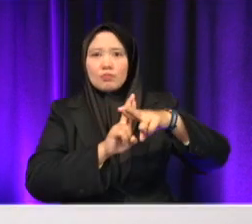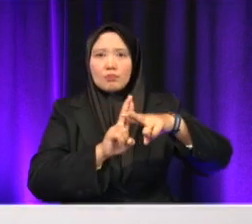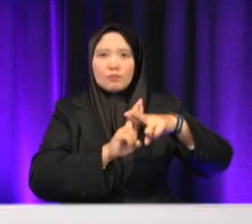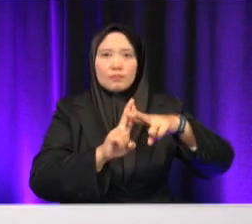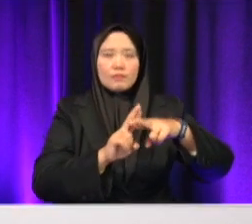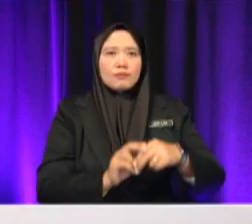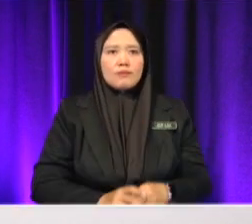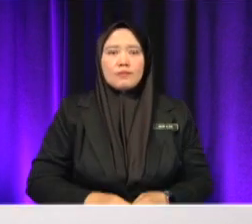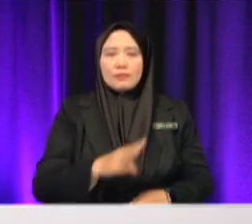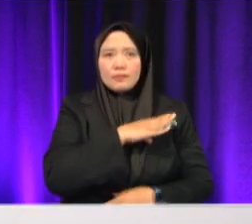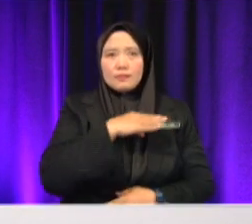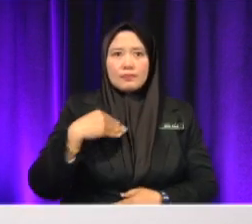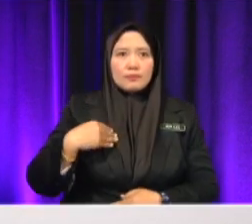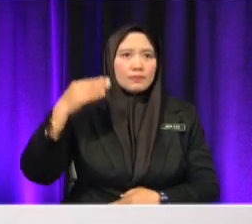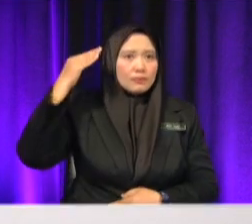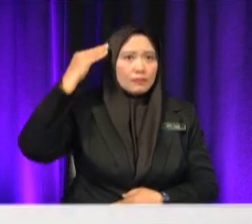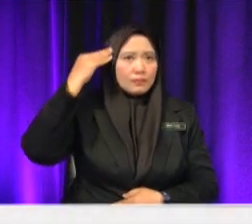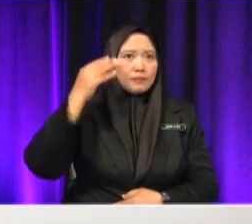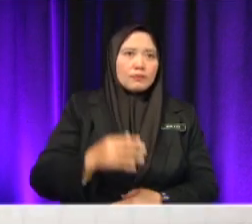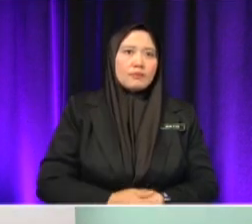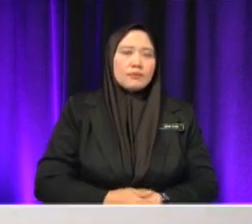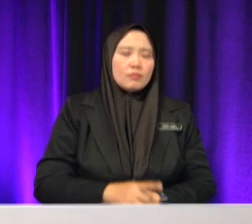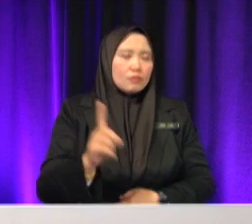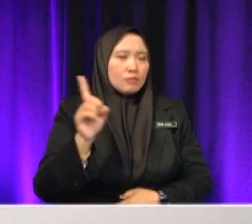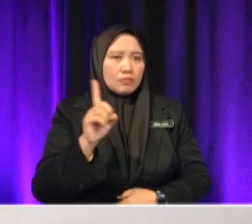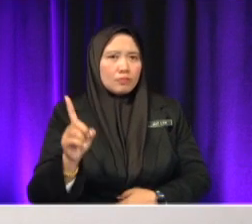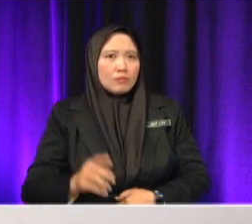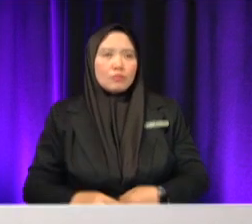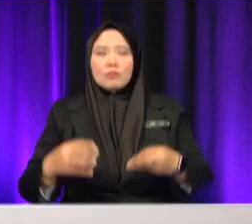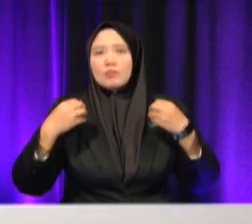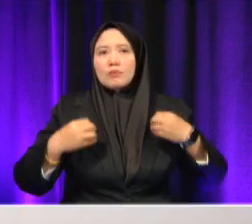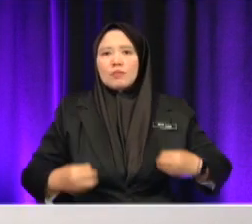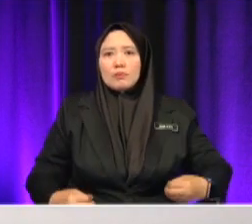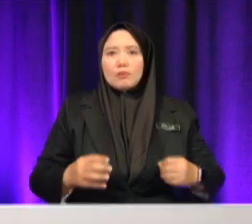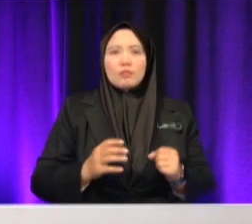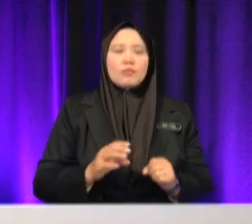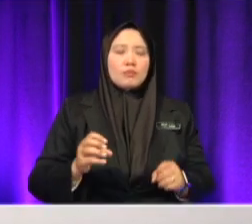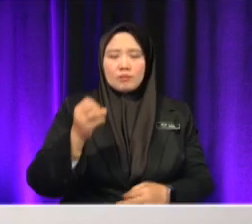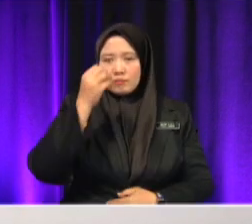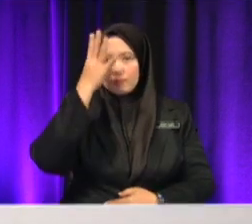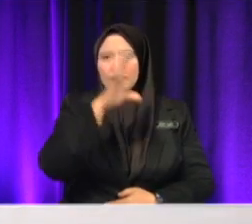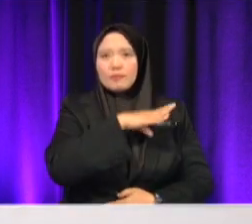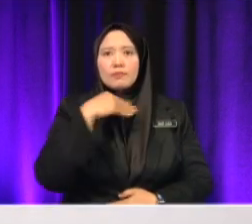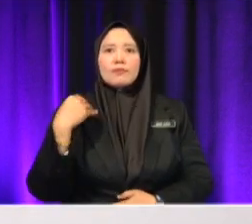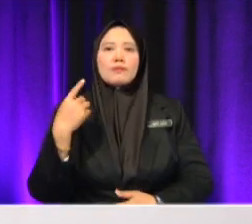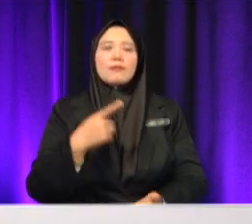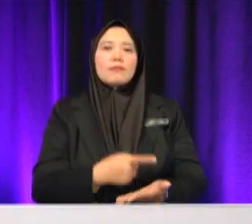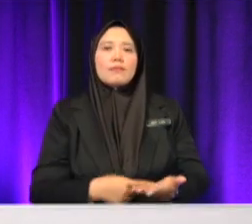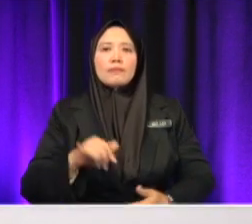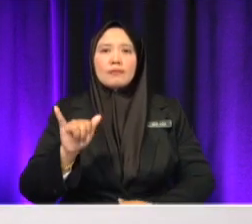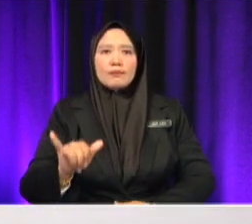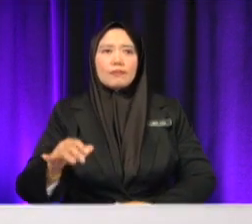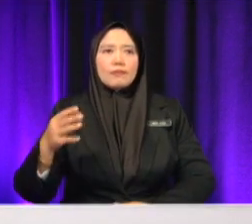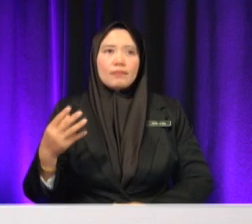and identify the charities being mentioned and what they does. Okay. What they do, sorry. Okay,